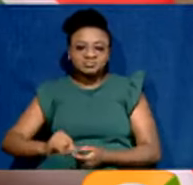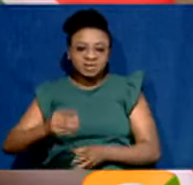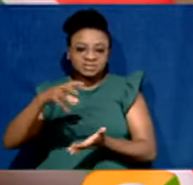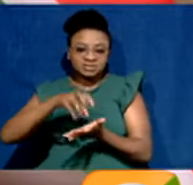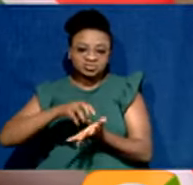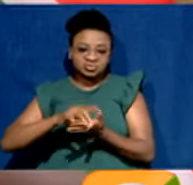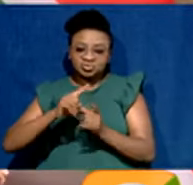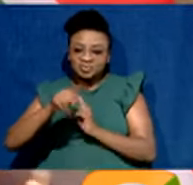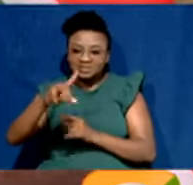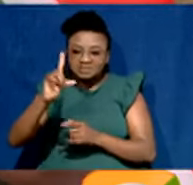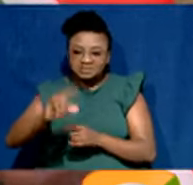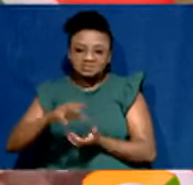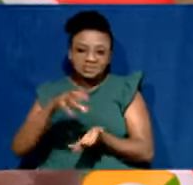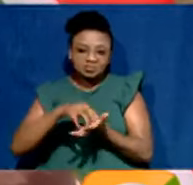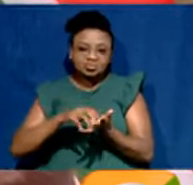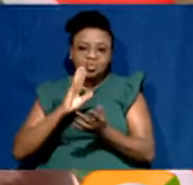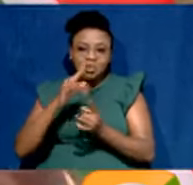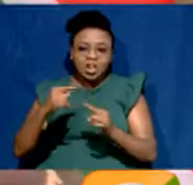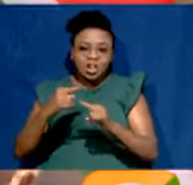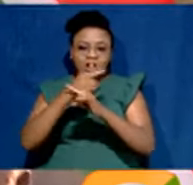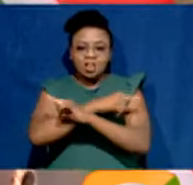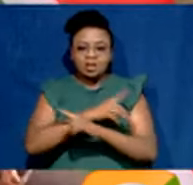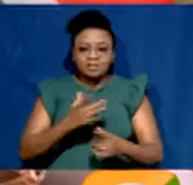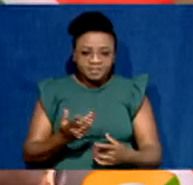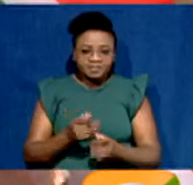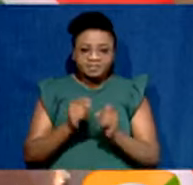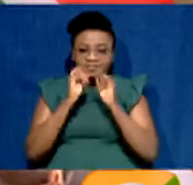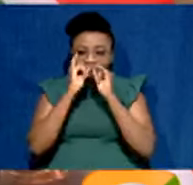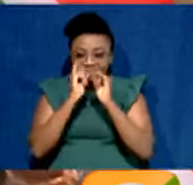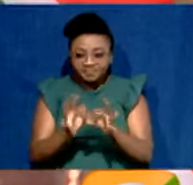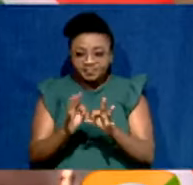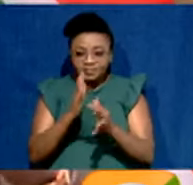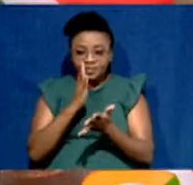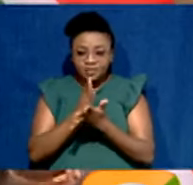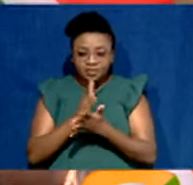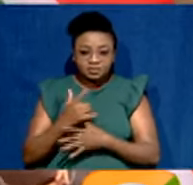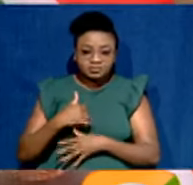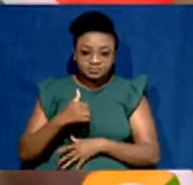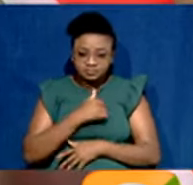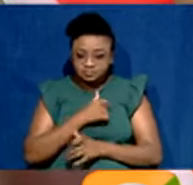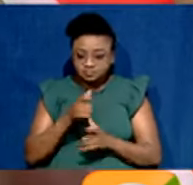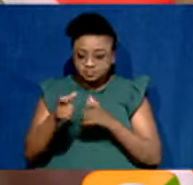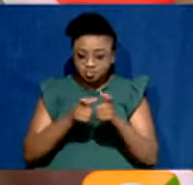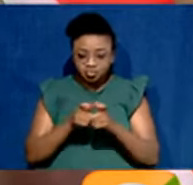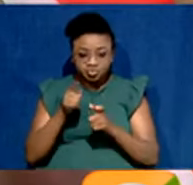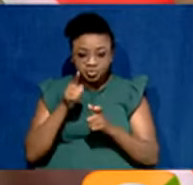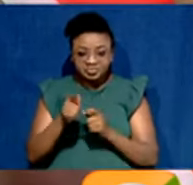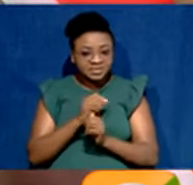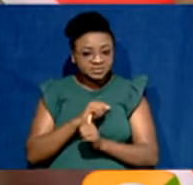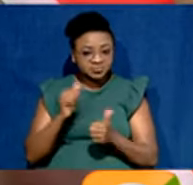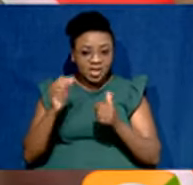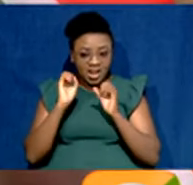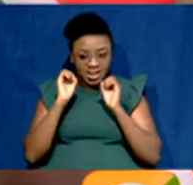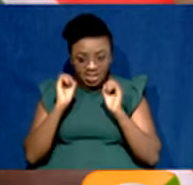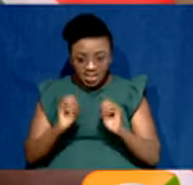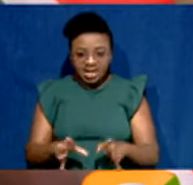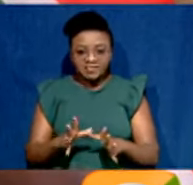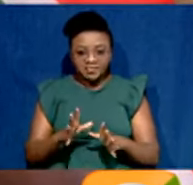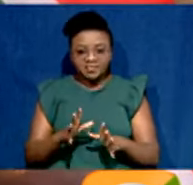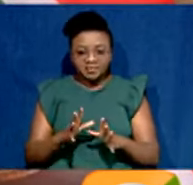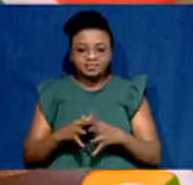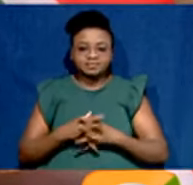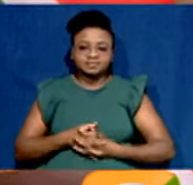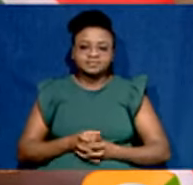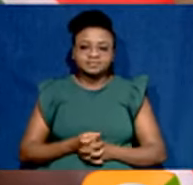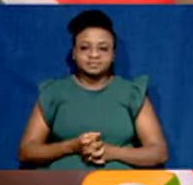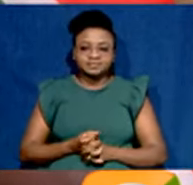actually going to go the opposite direction. Mr. If we hadn't been managing the dollar